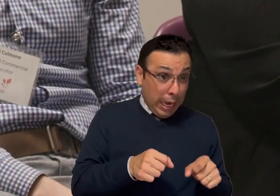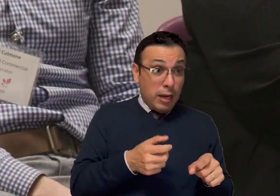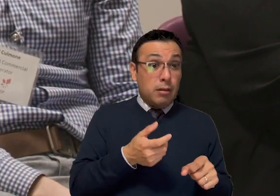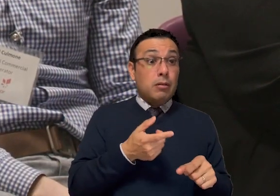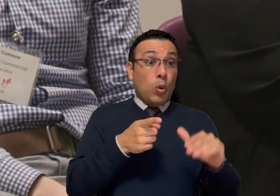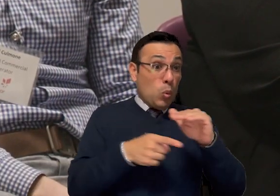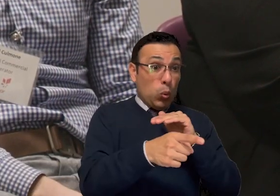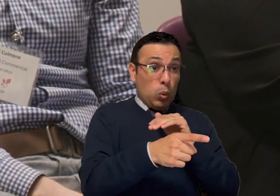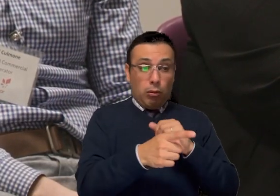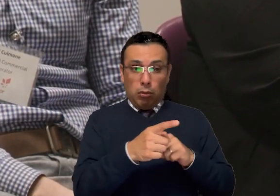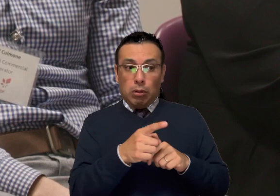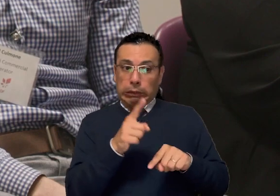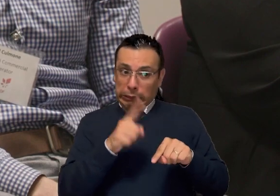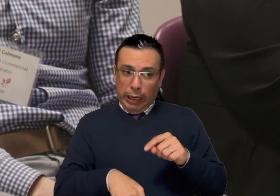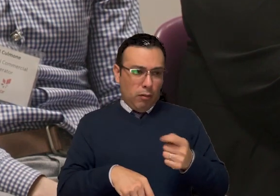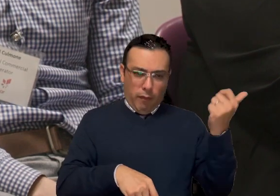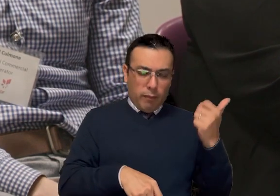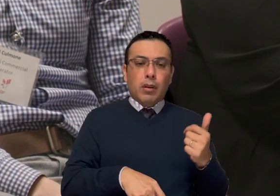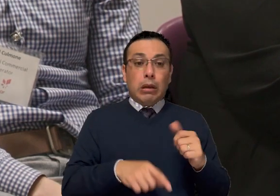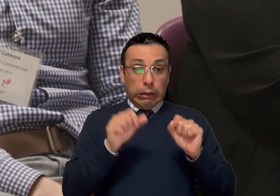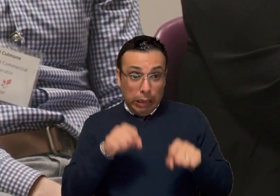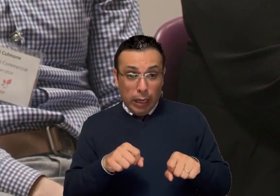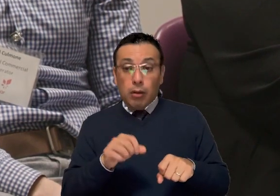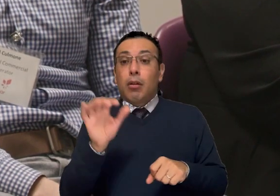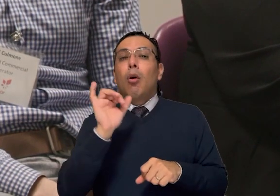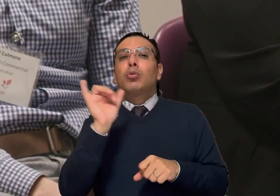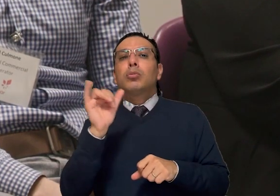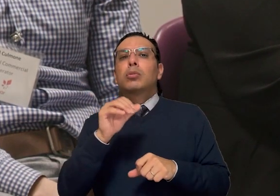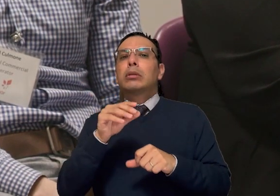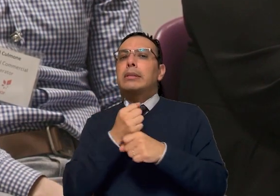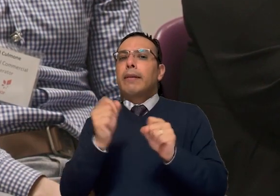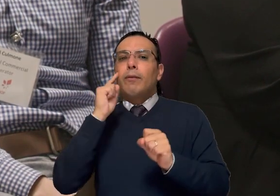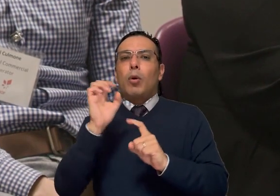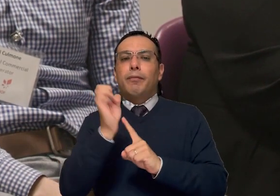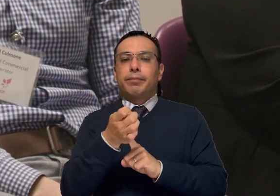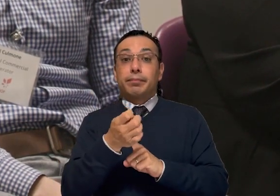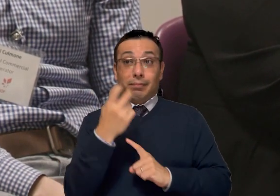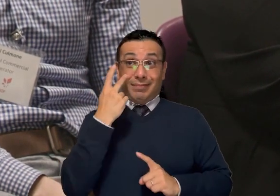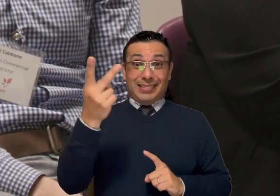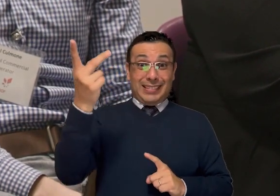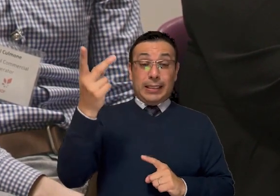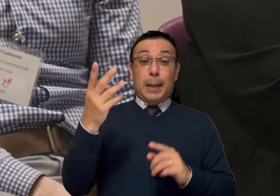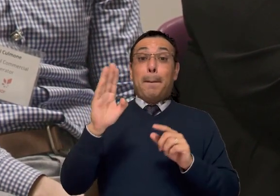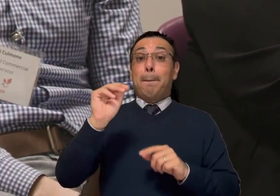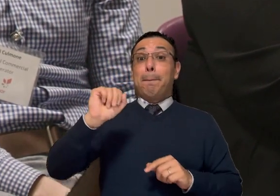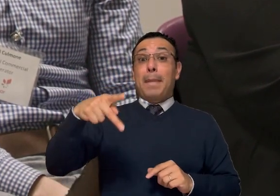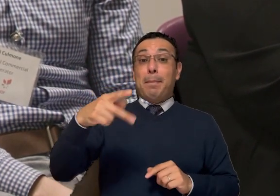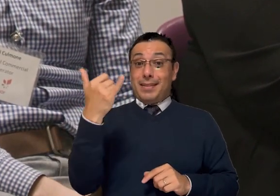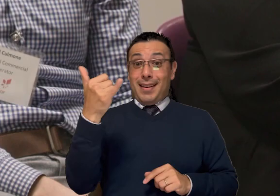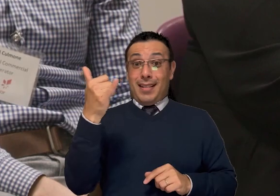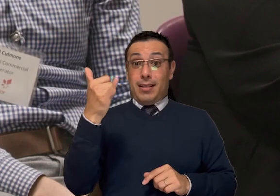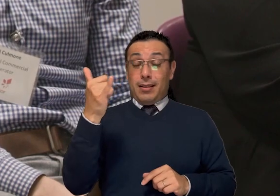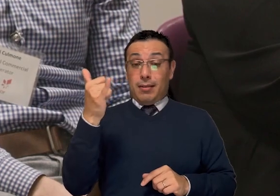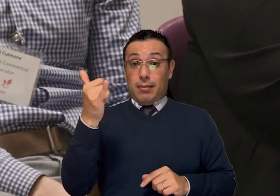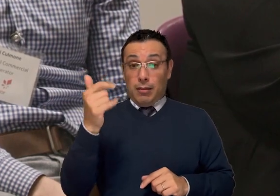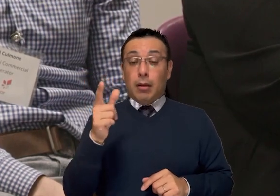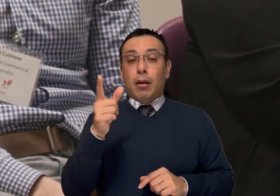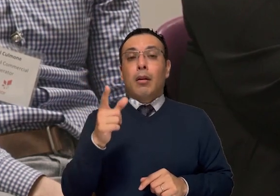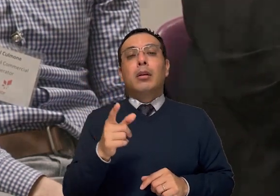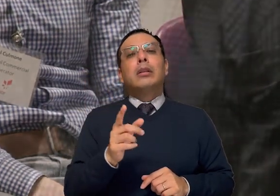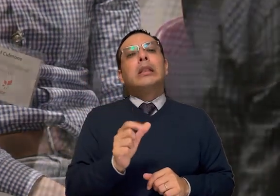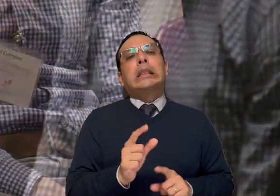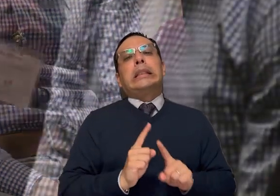other lines on the map, the yellow lines on the map, show our alternative routes that we have proposed to the PSE